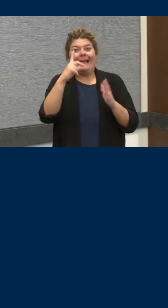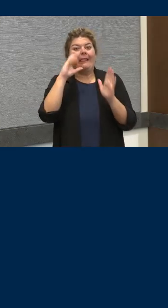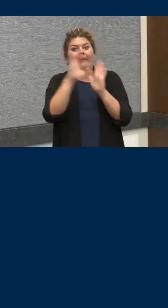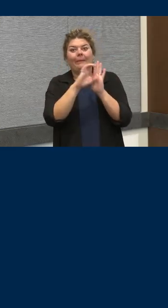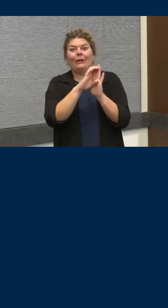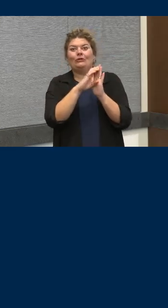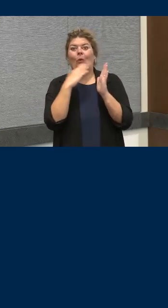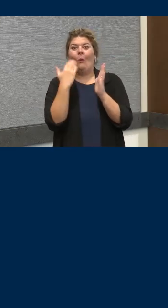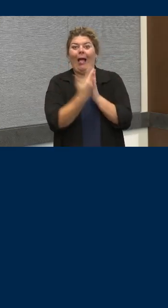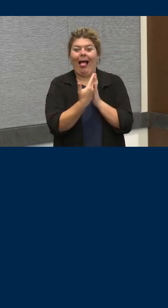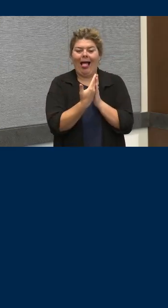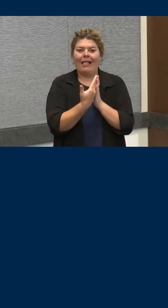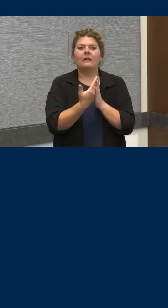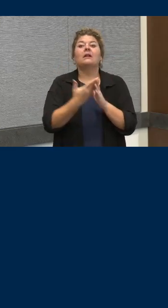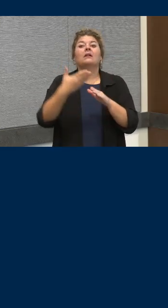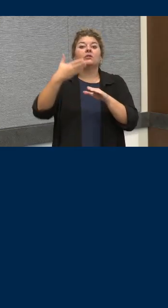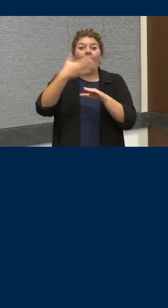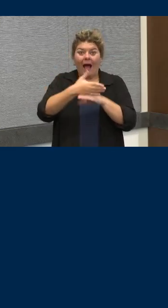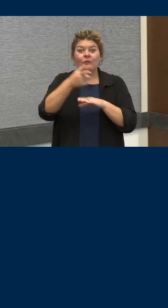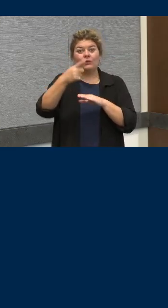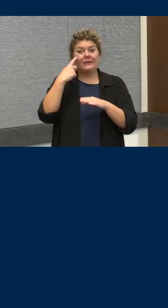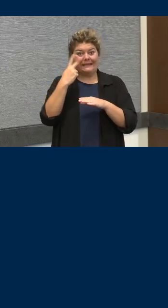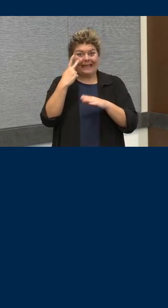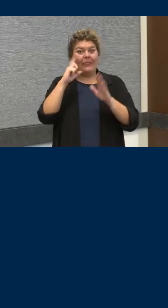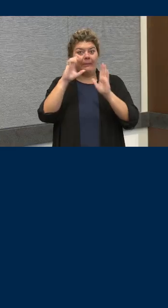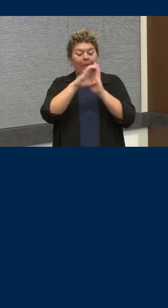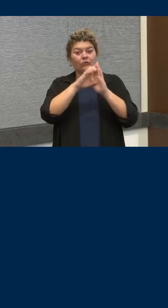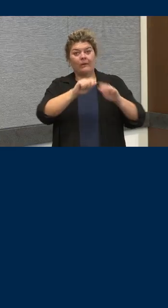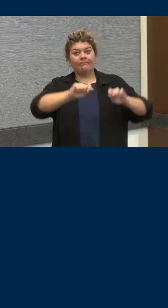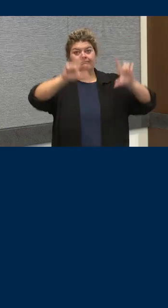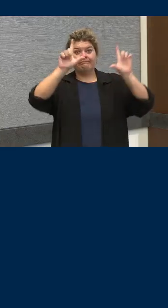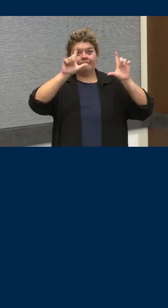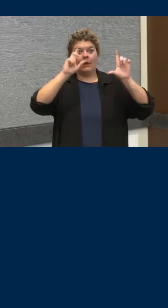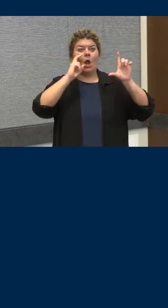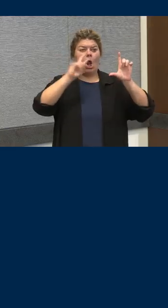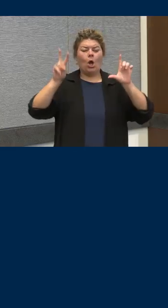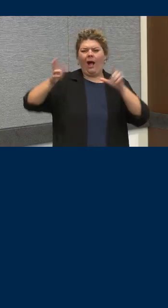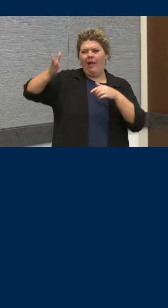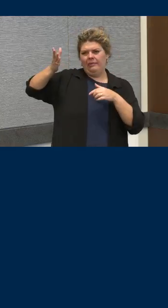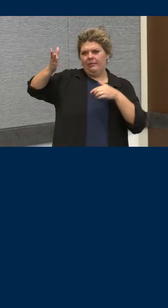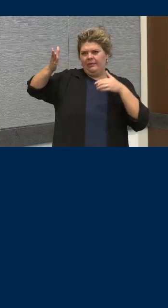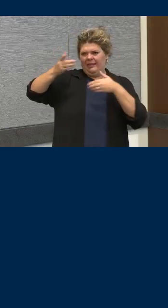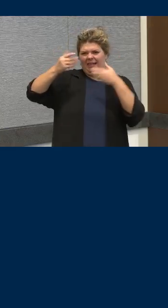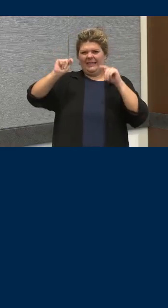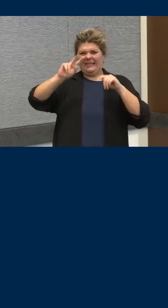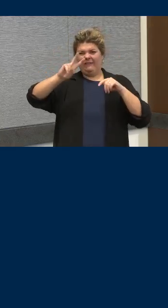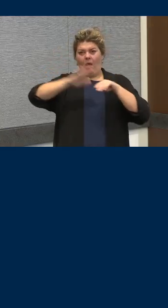well. So once the photographs come on, I suggest you look to the sides, okay?